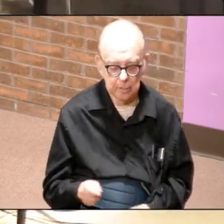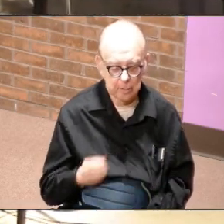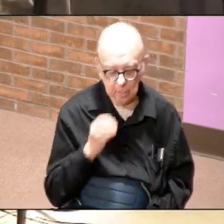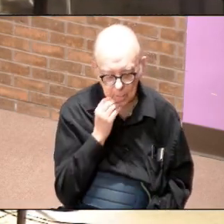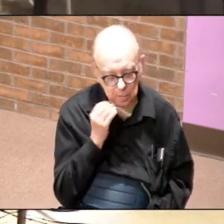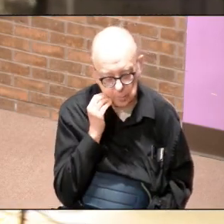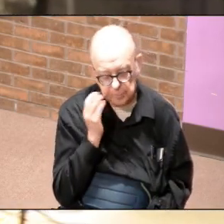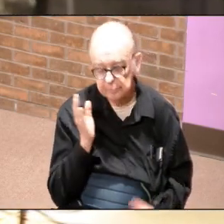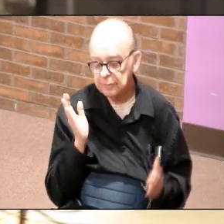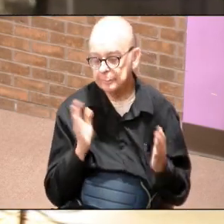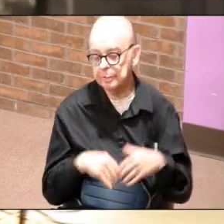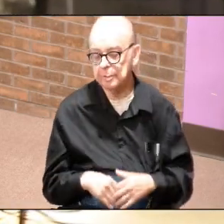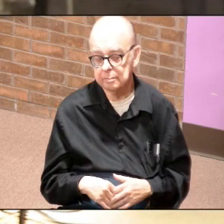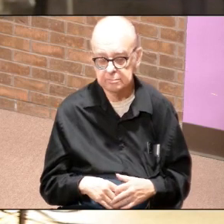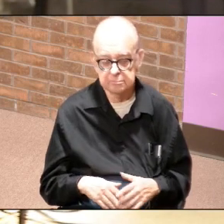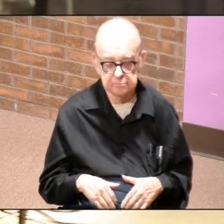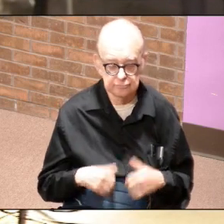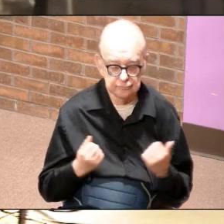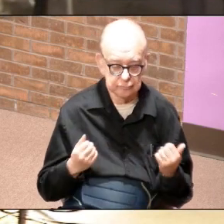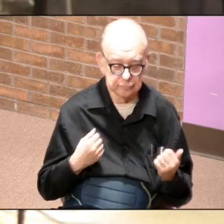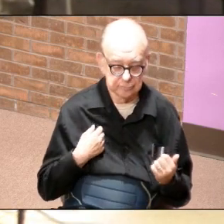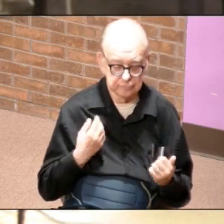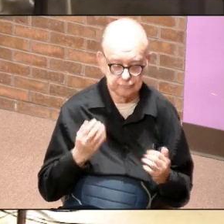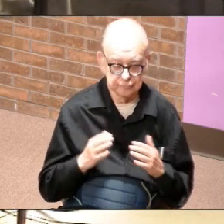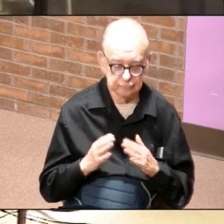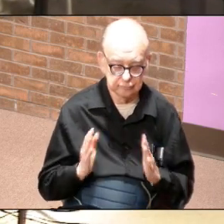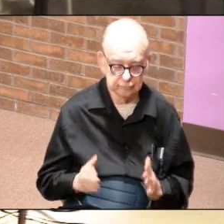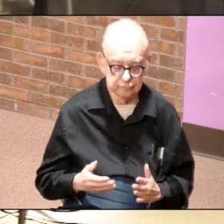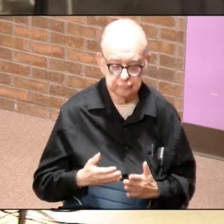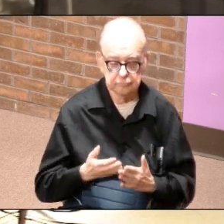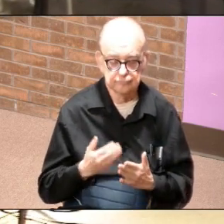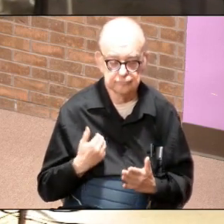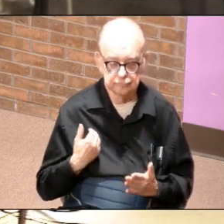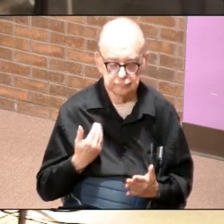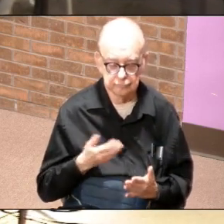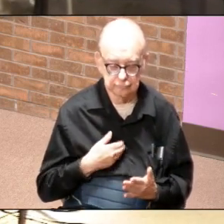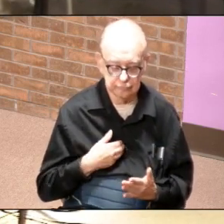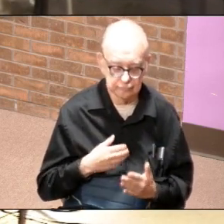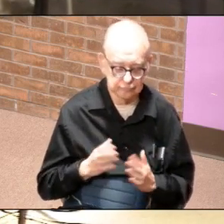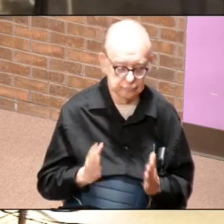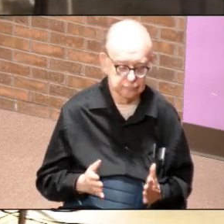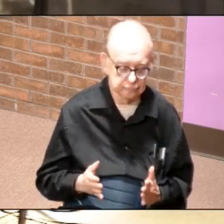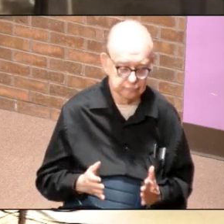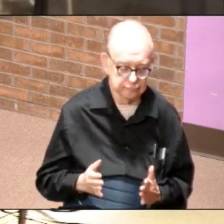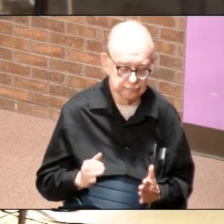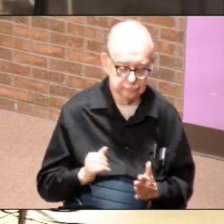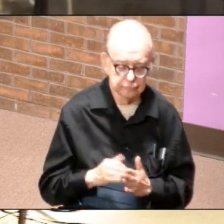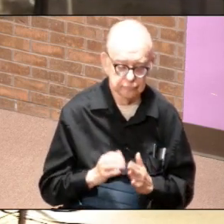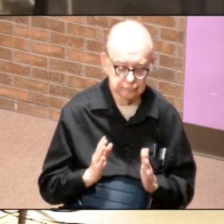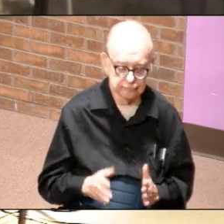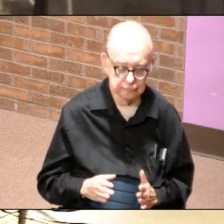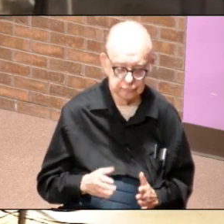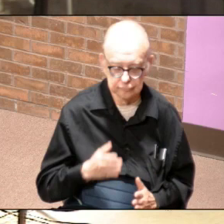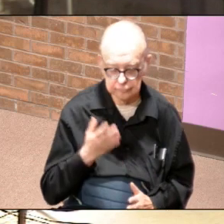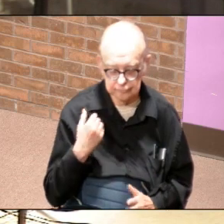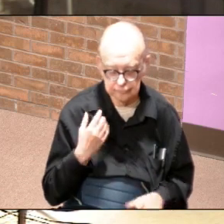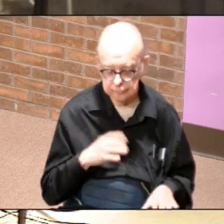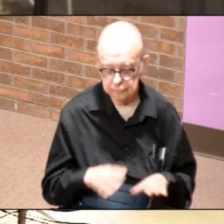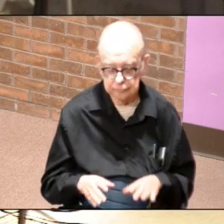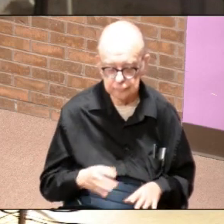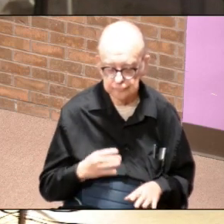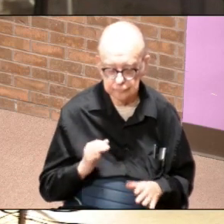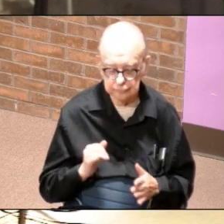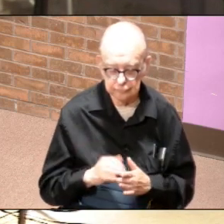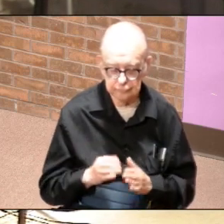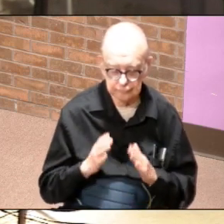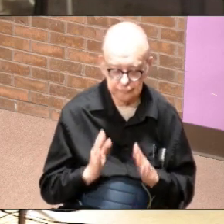fallen down. We lived in a house before our house here. We lived in that house, and the best we can figure is